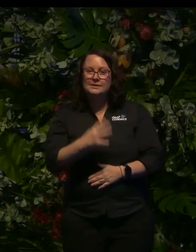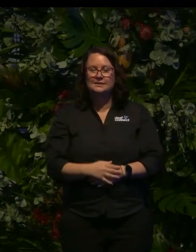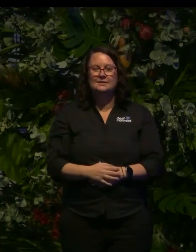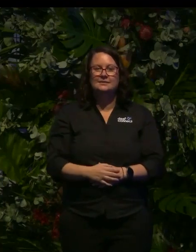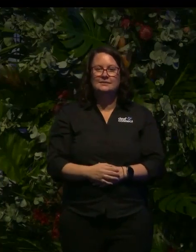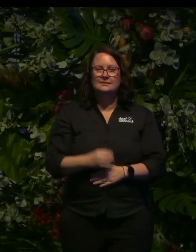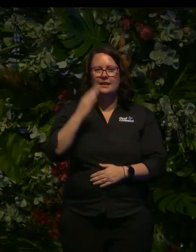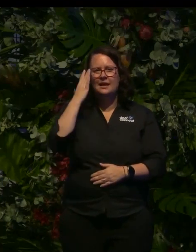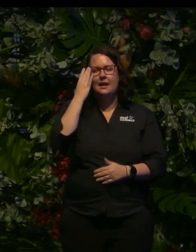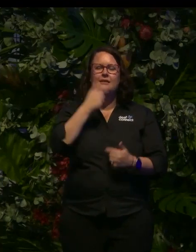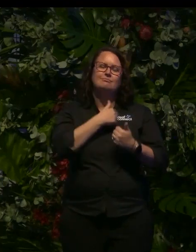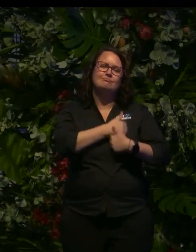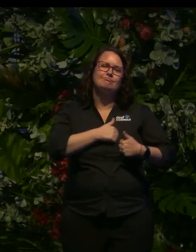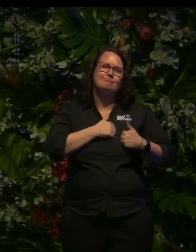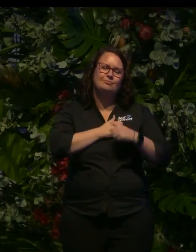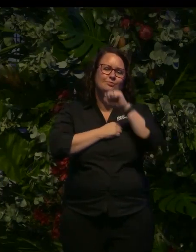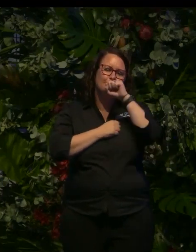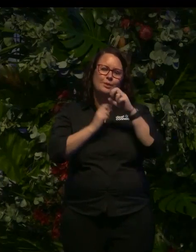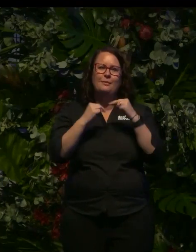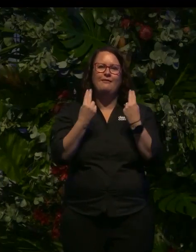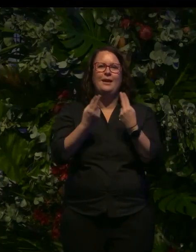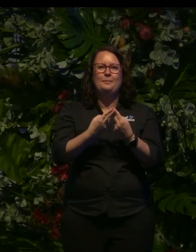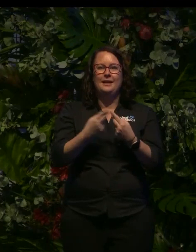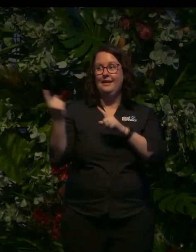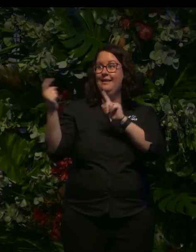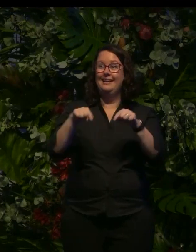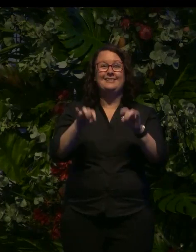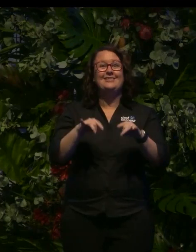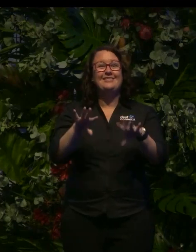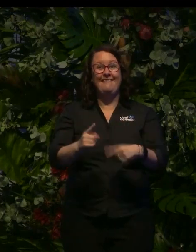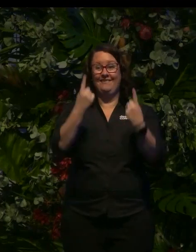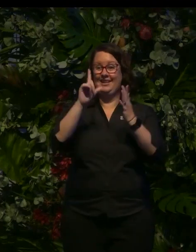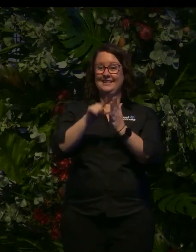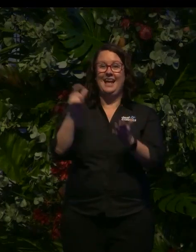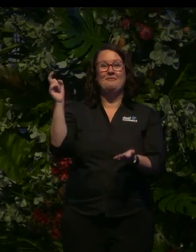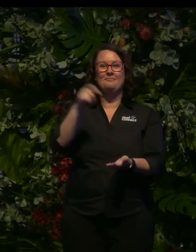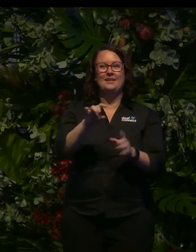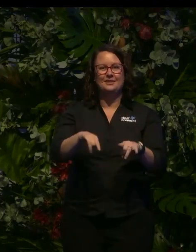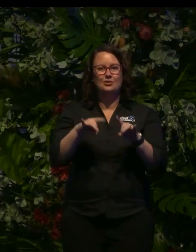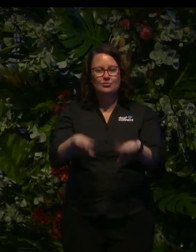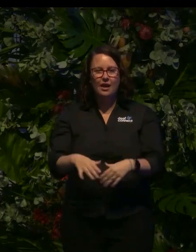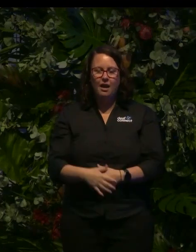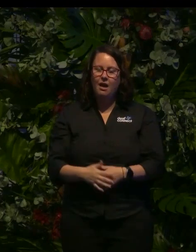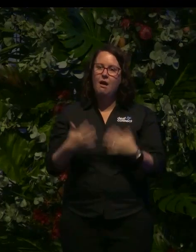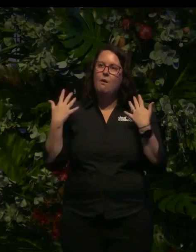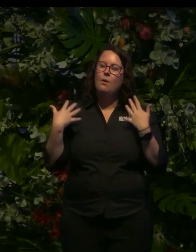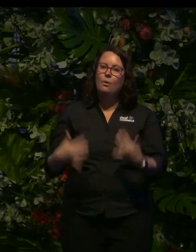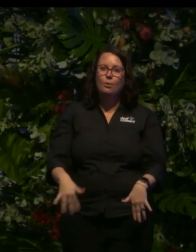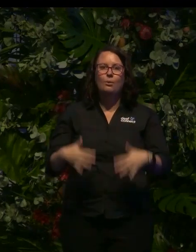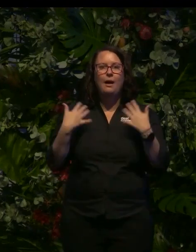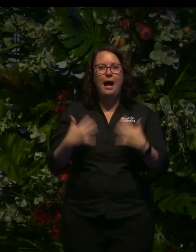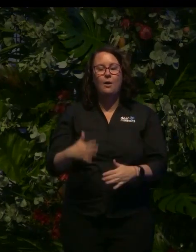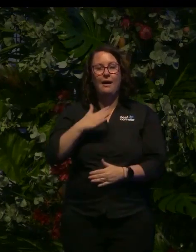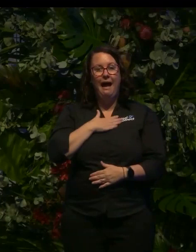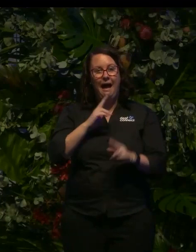enjoying so much with my family now, Australia, for the first time. And you cannot imagine how powerful it is for